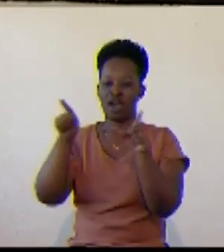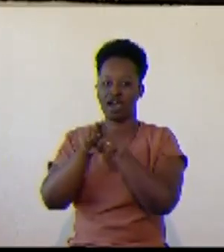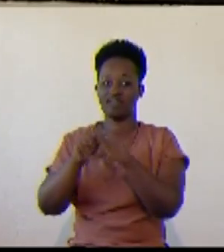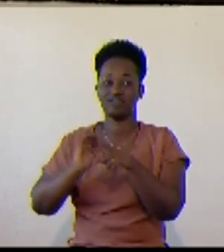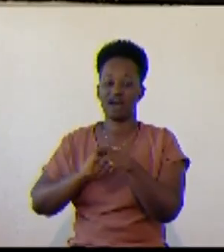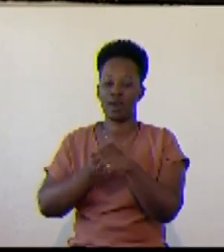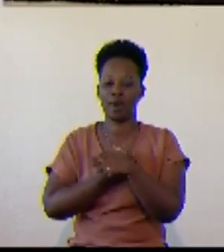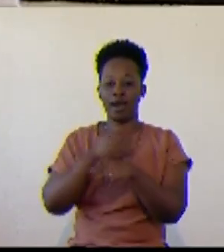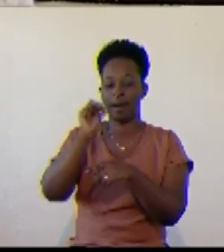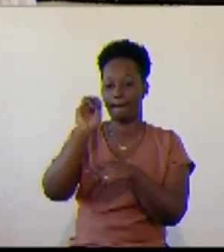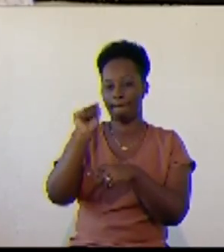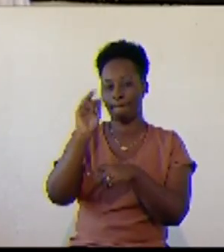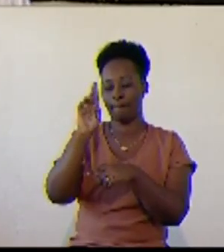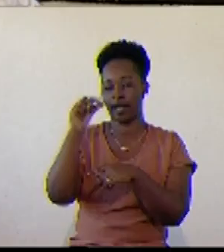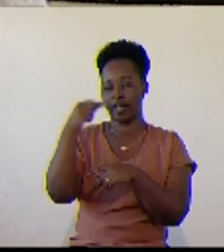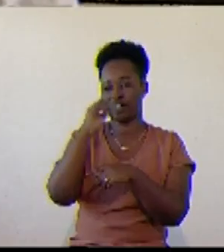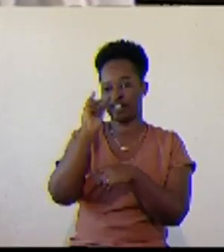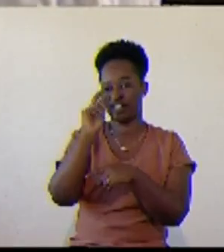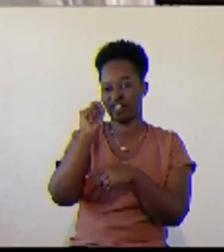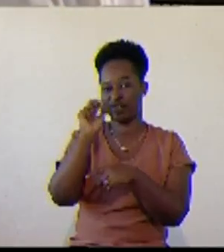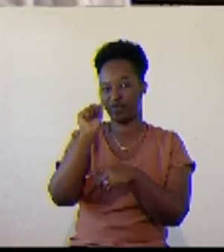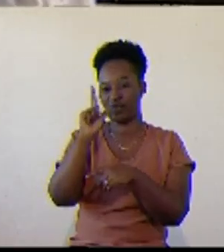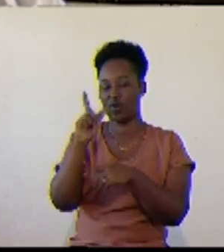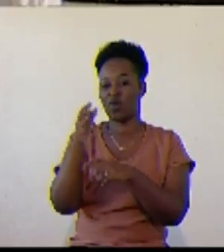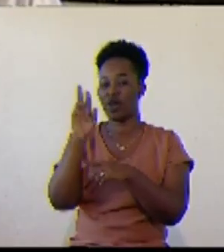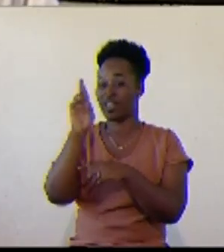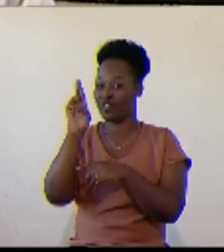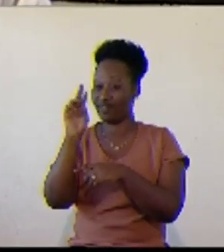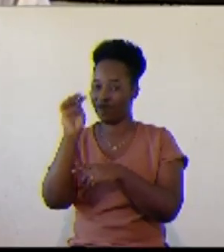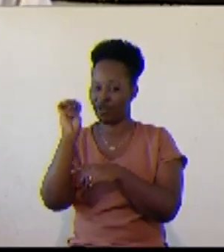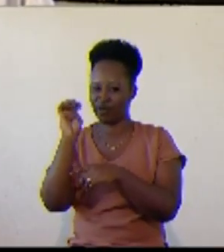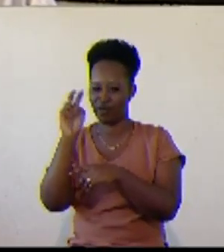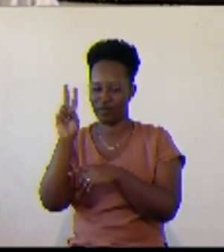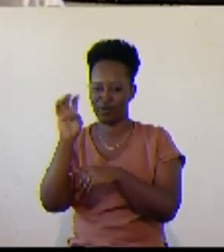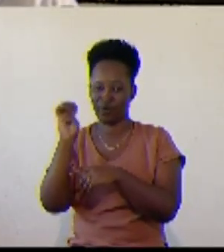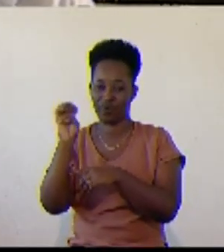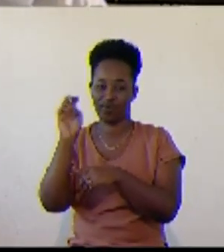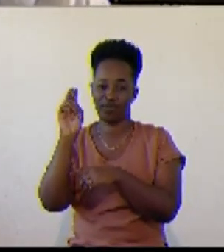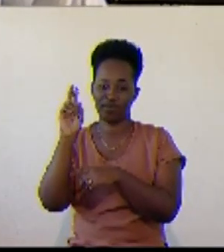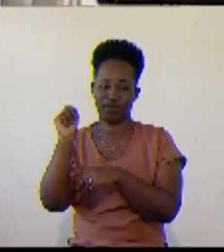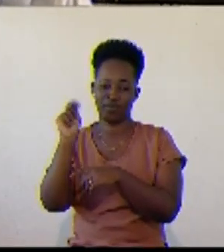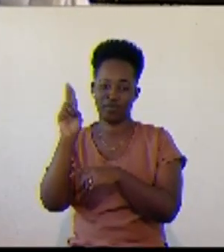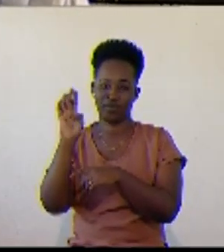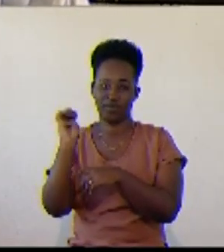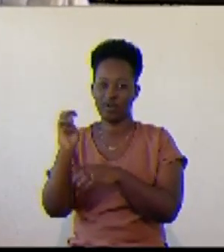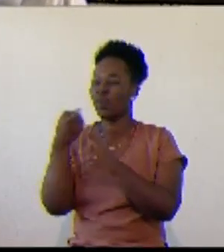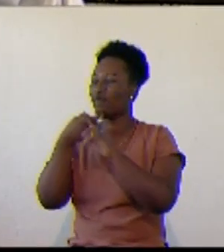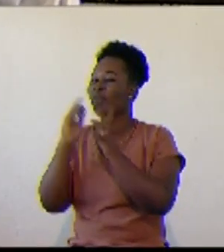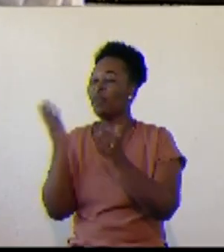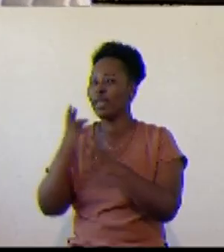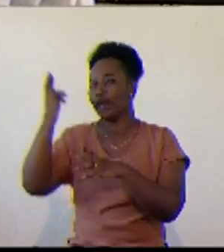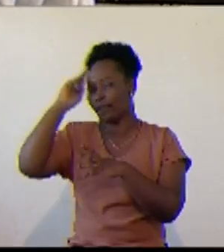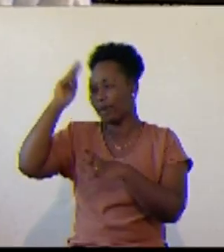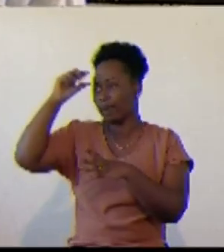our marginal revenue function. Where does this one come from? Remember here, the Q, it is